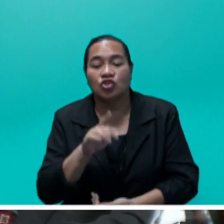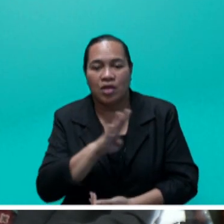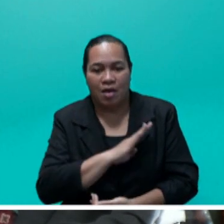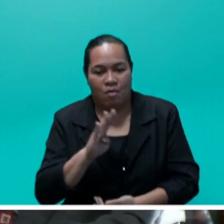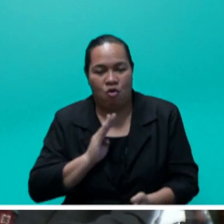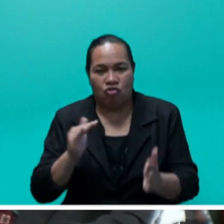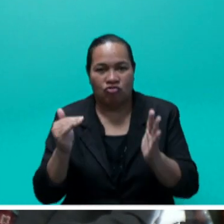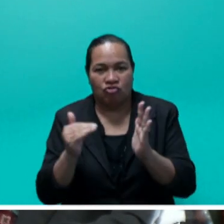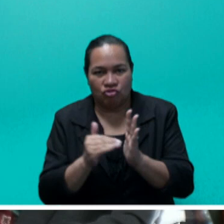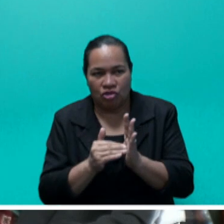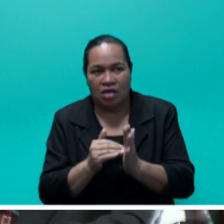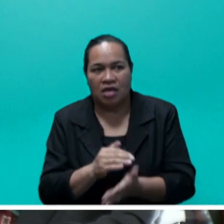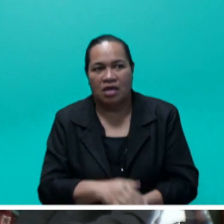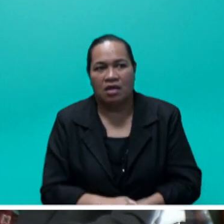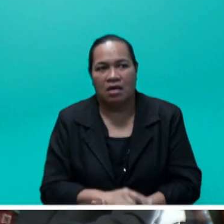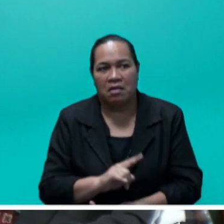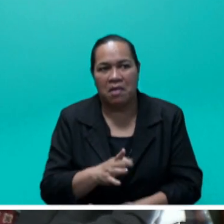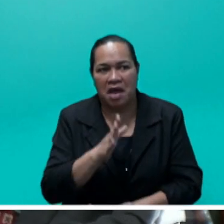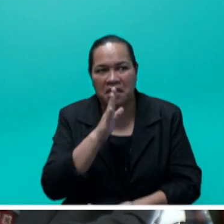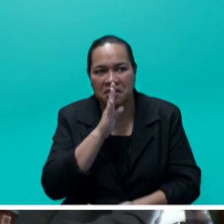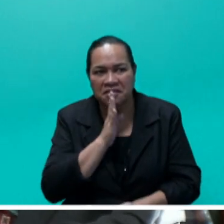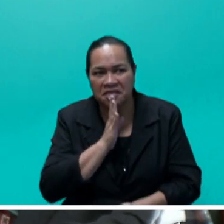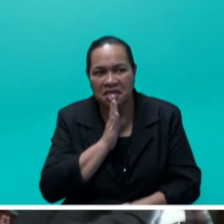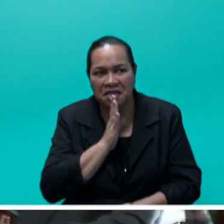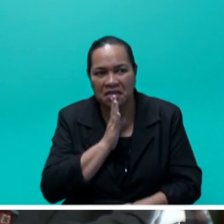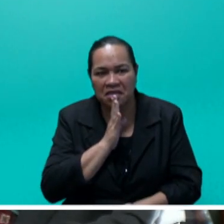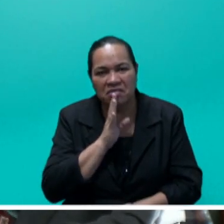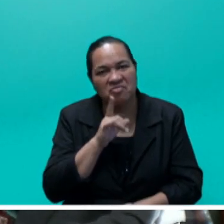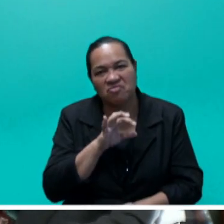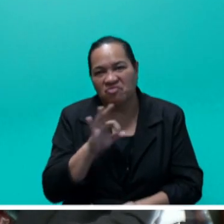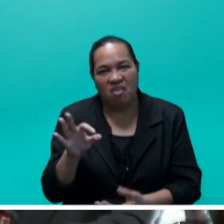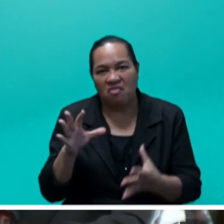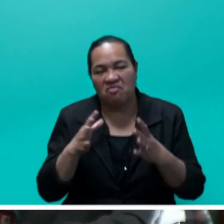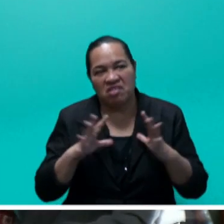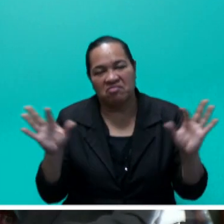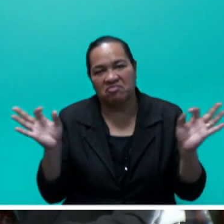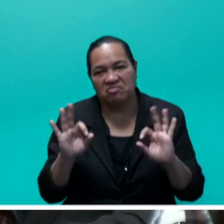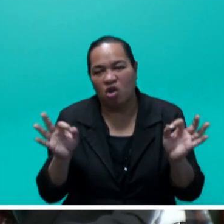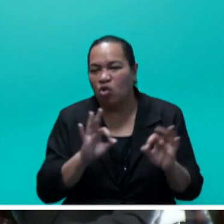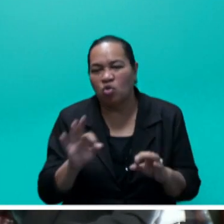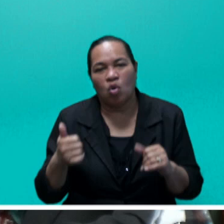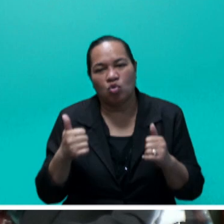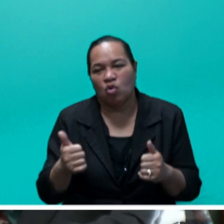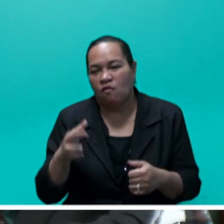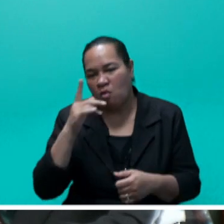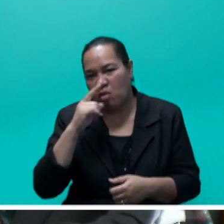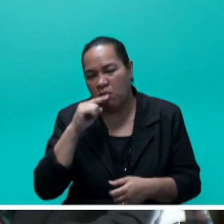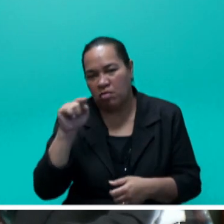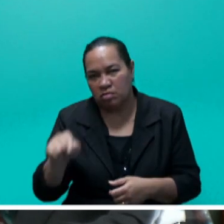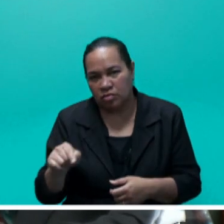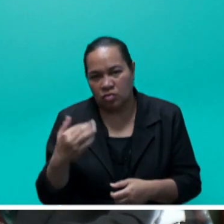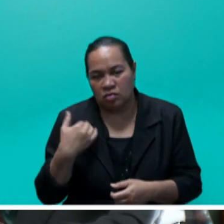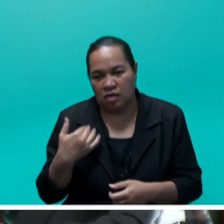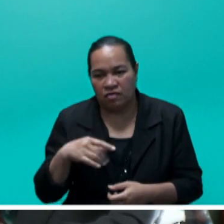the home, and unfortunately, those sites were neither available nor suitable for the residents. Honourable